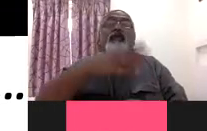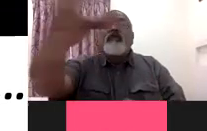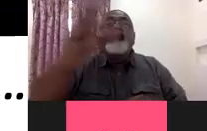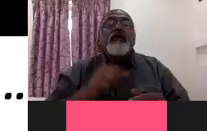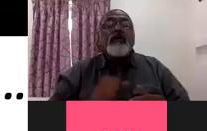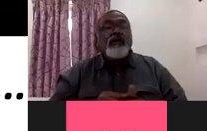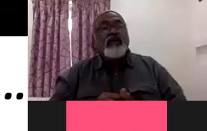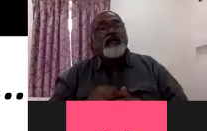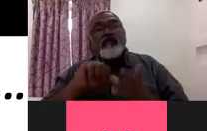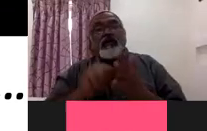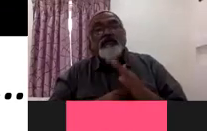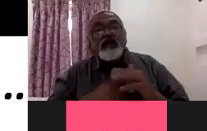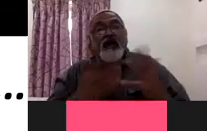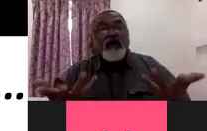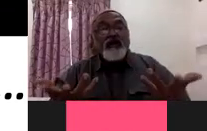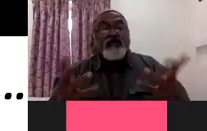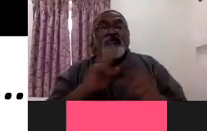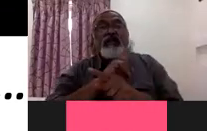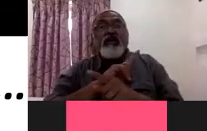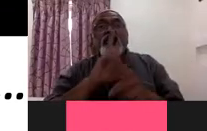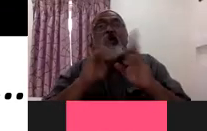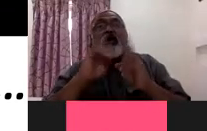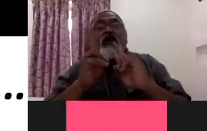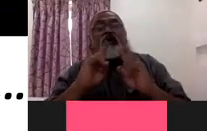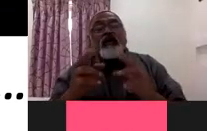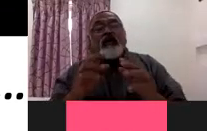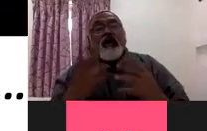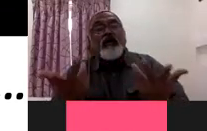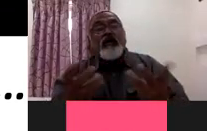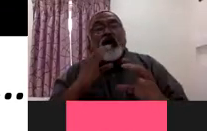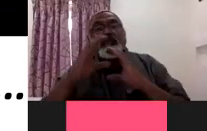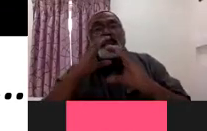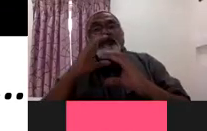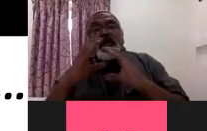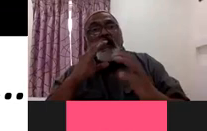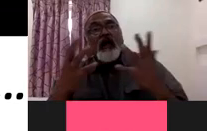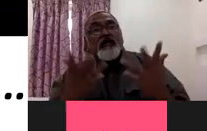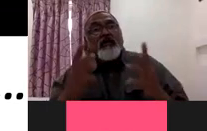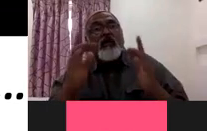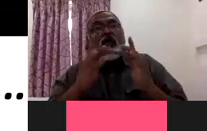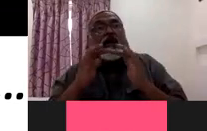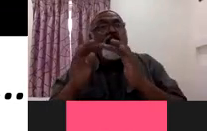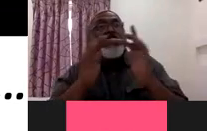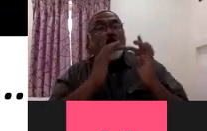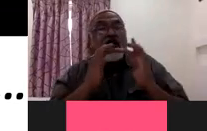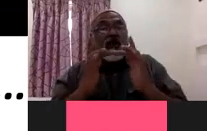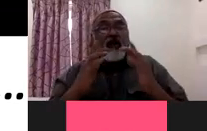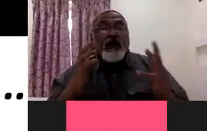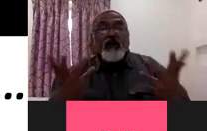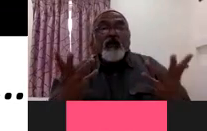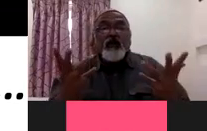example, in lockdown, many had to do video consultation. Is it easily online? You know, we have good solutions now coming up,